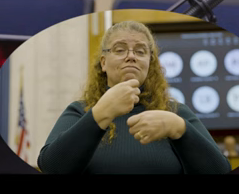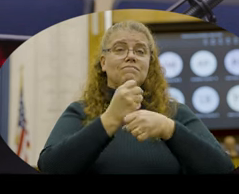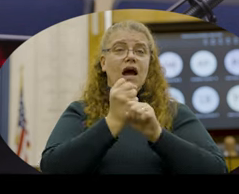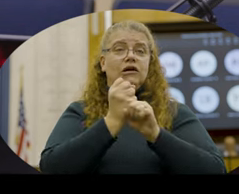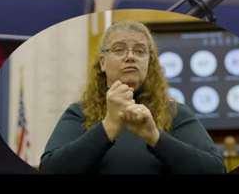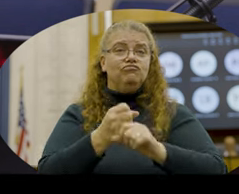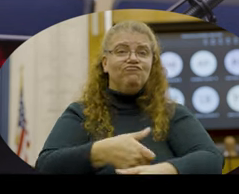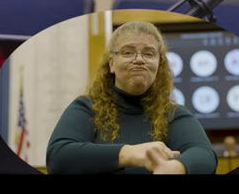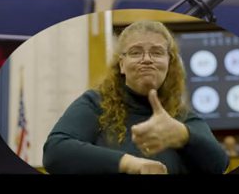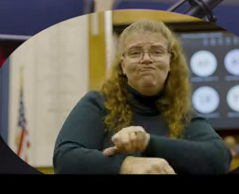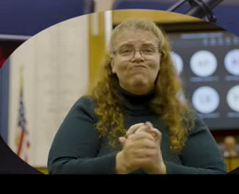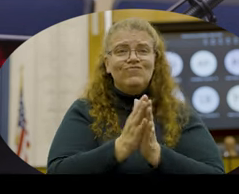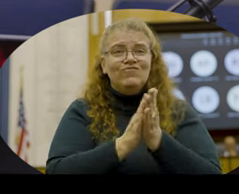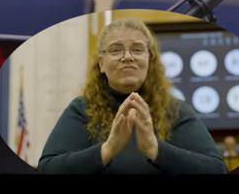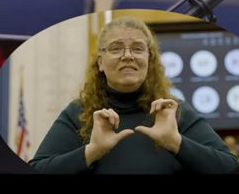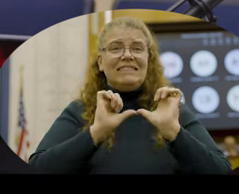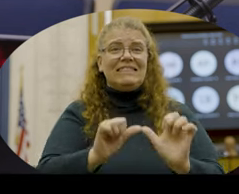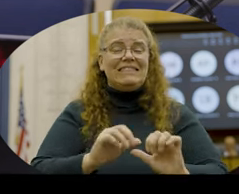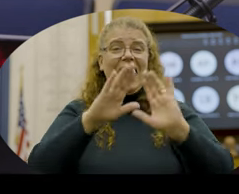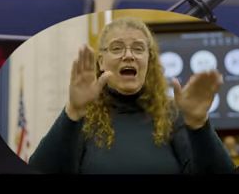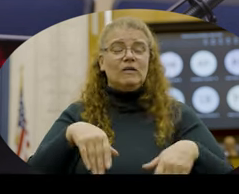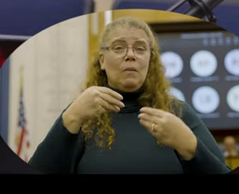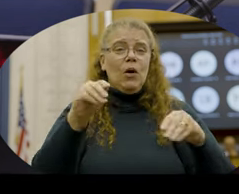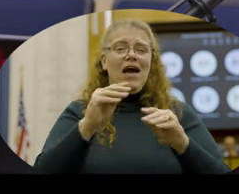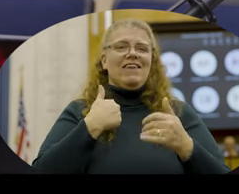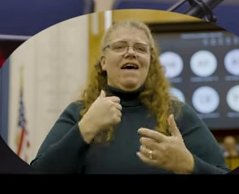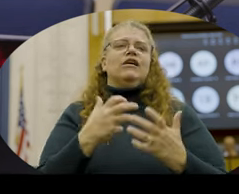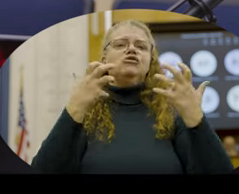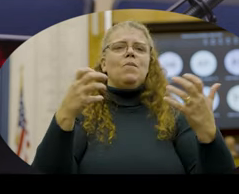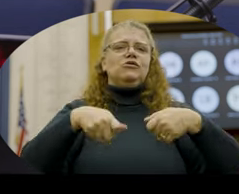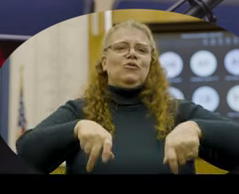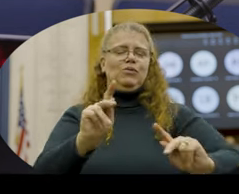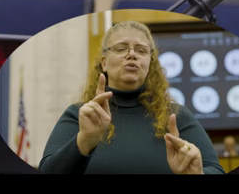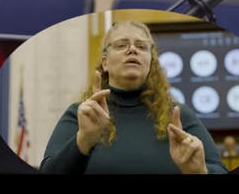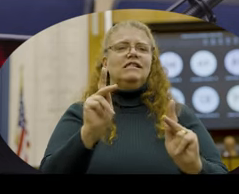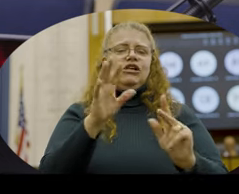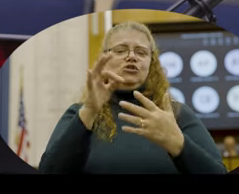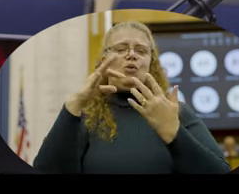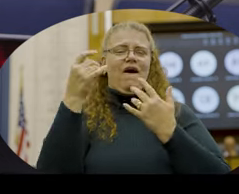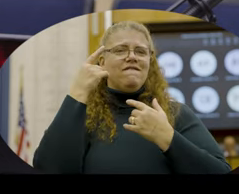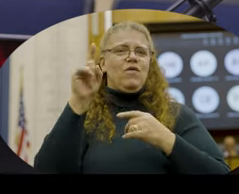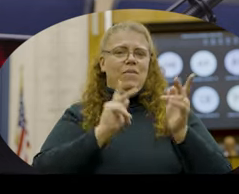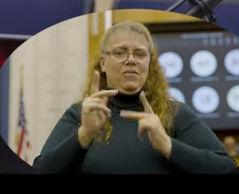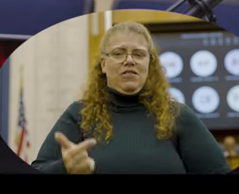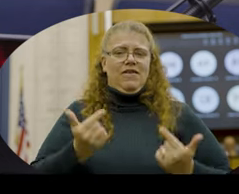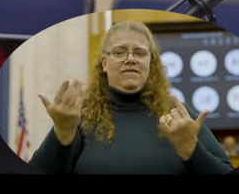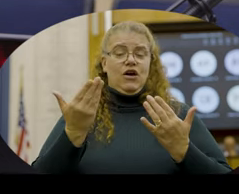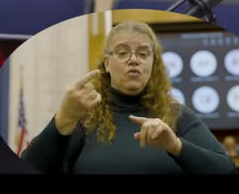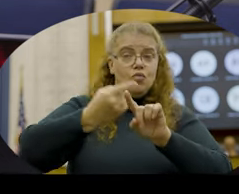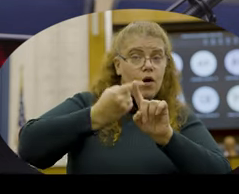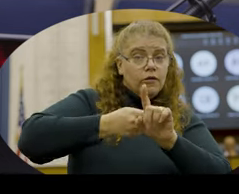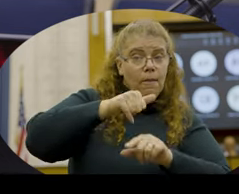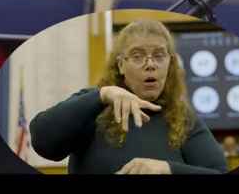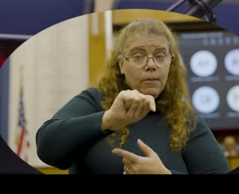in the Richmond housing market by providing an abundance of opportunities and choices for our residents, from renting an